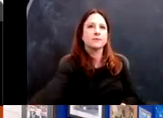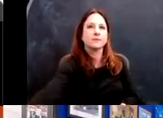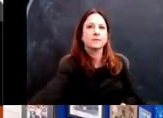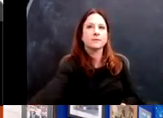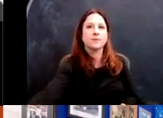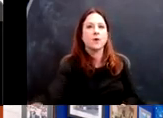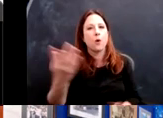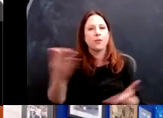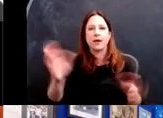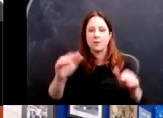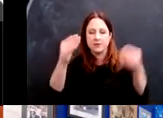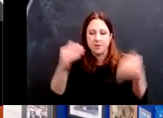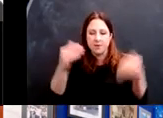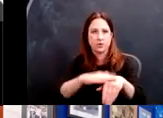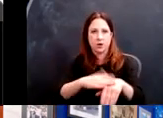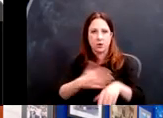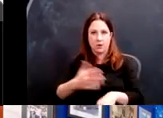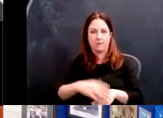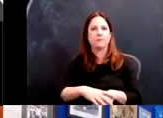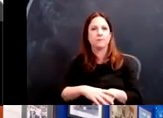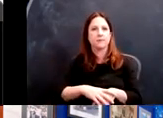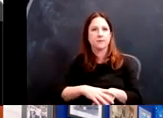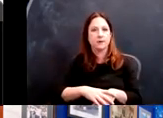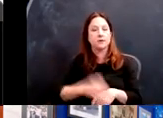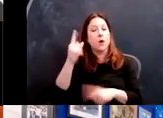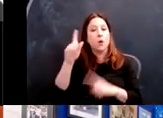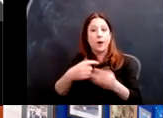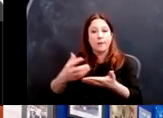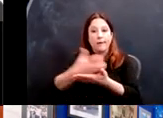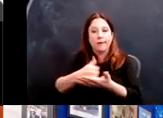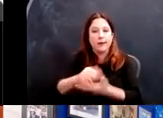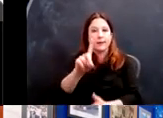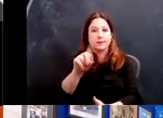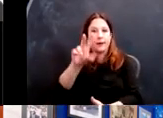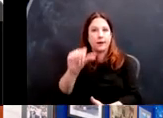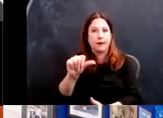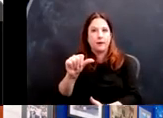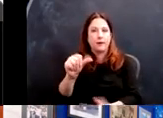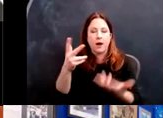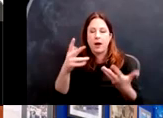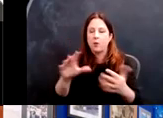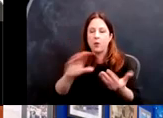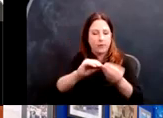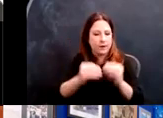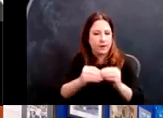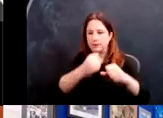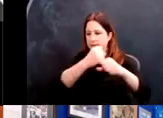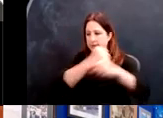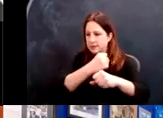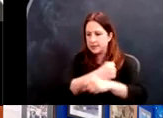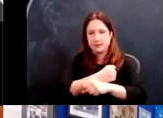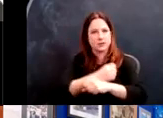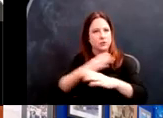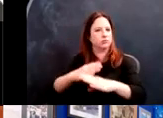is, I never want the collection of data to get in the way of engaging